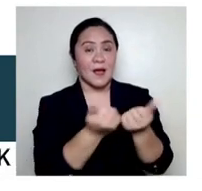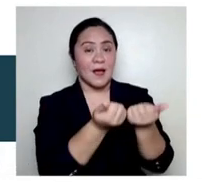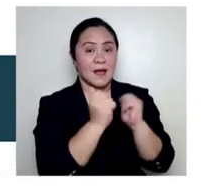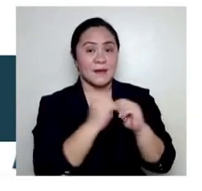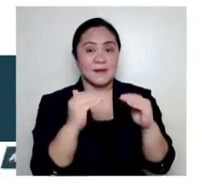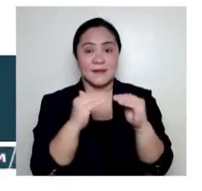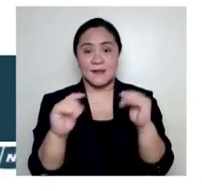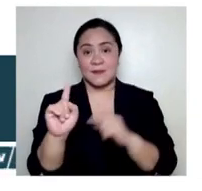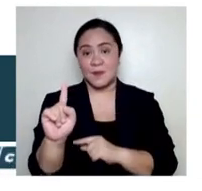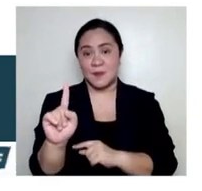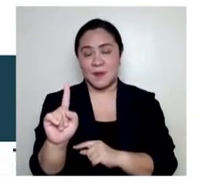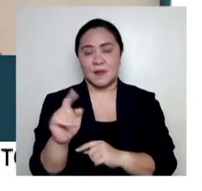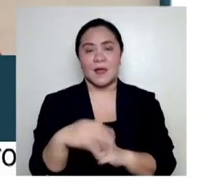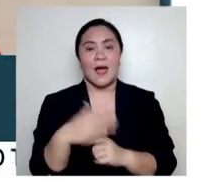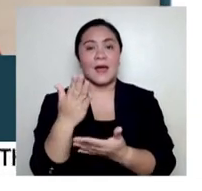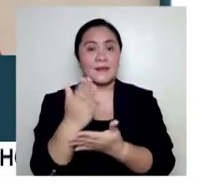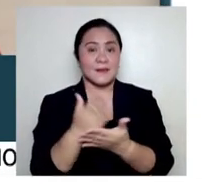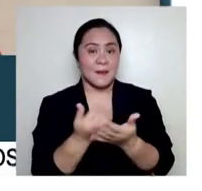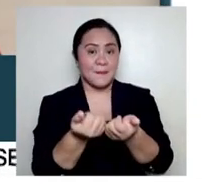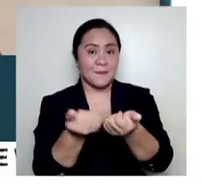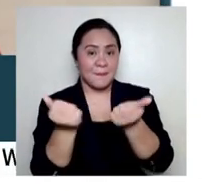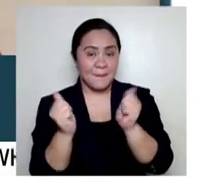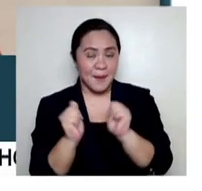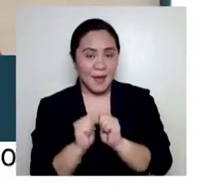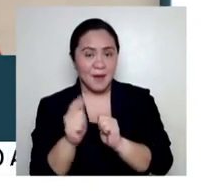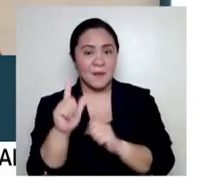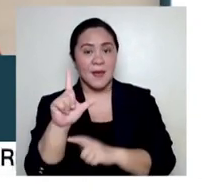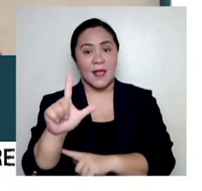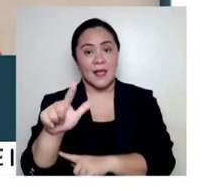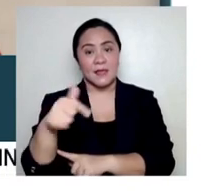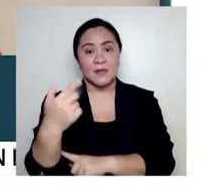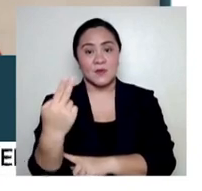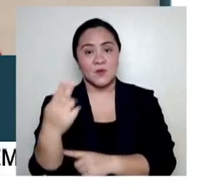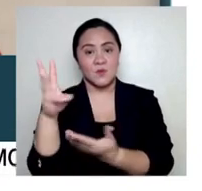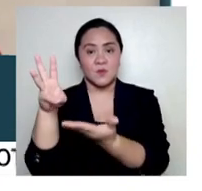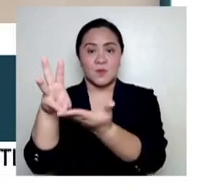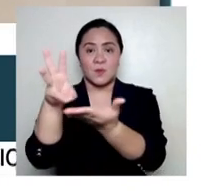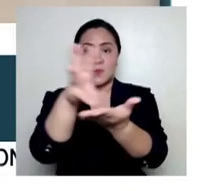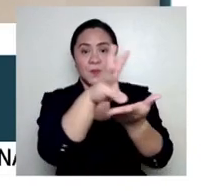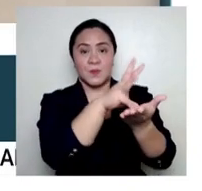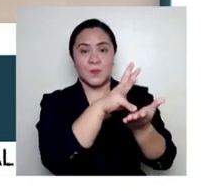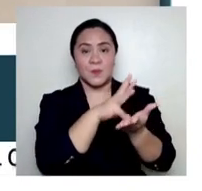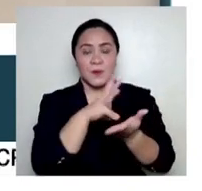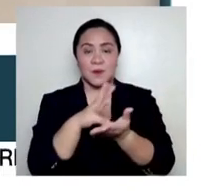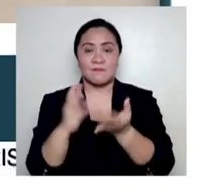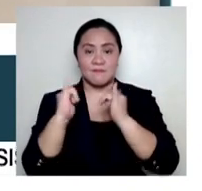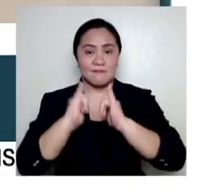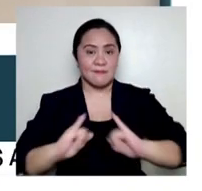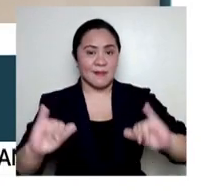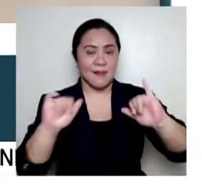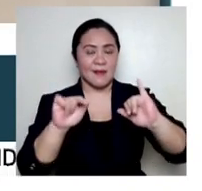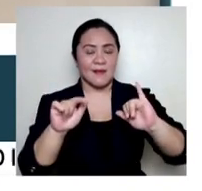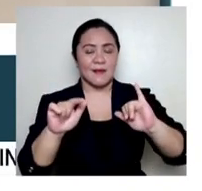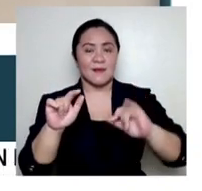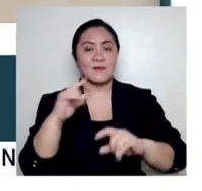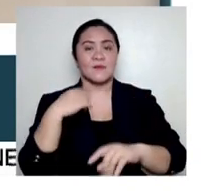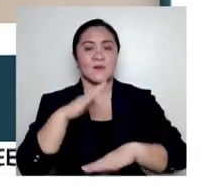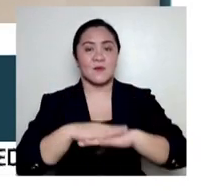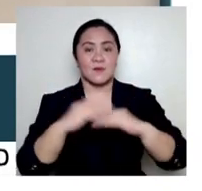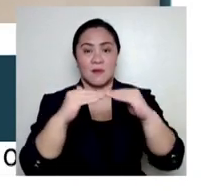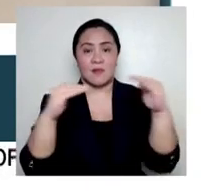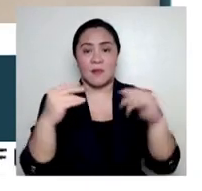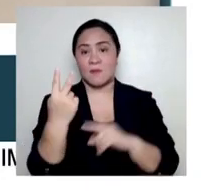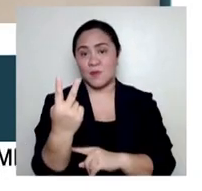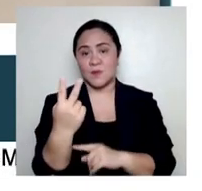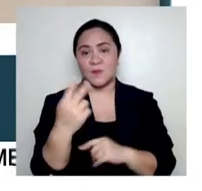1. There is also there are also LGUs or municipalities that are still, you know, under alert level 2. Mm. We